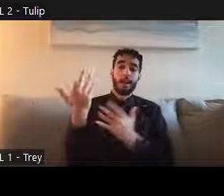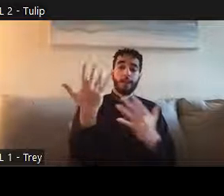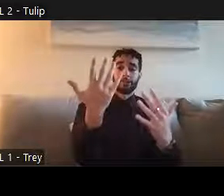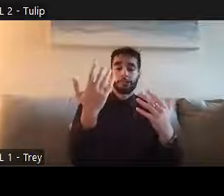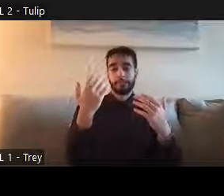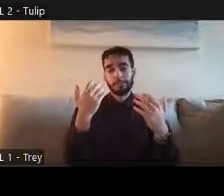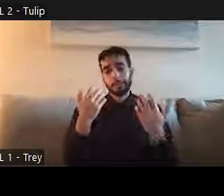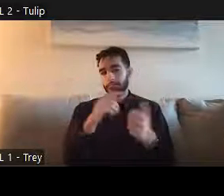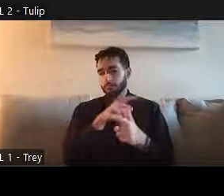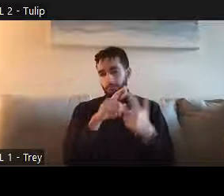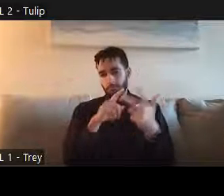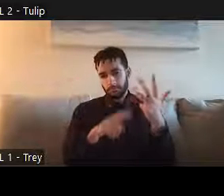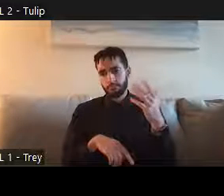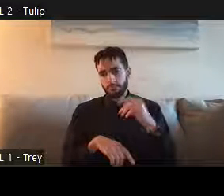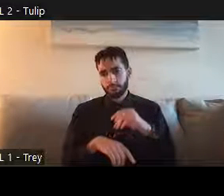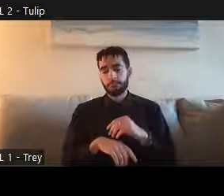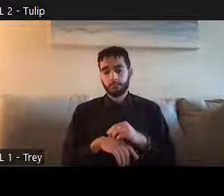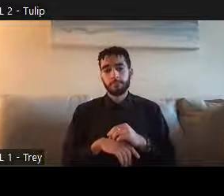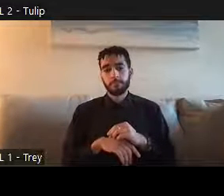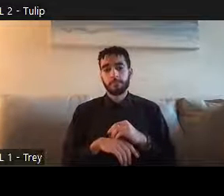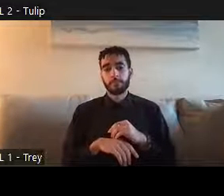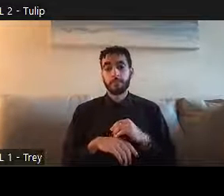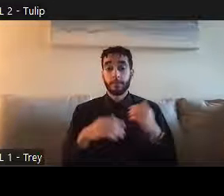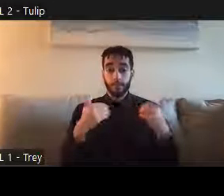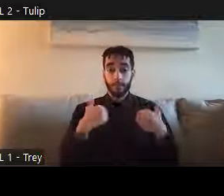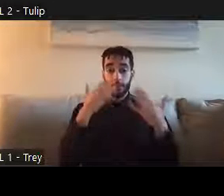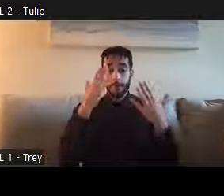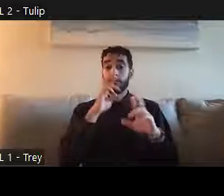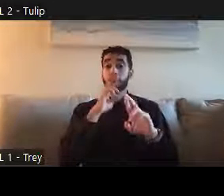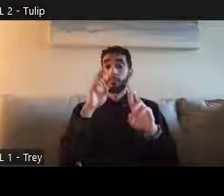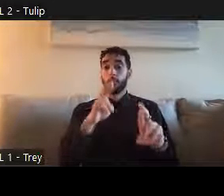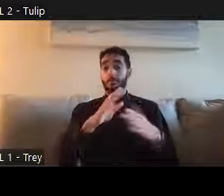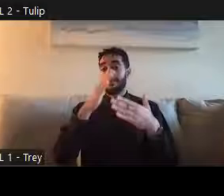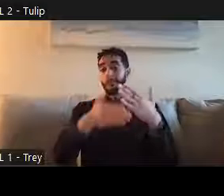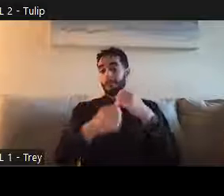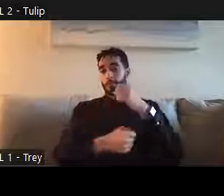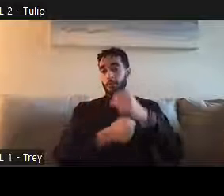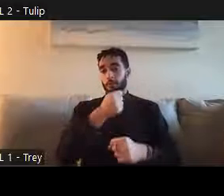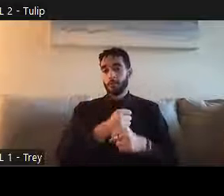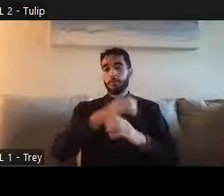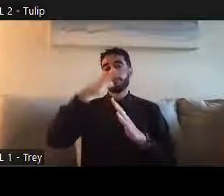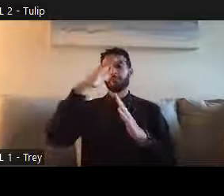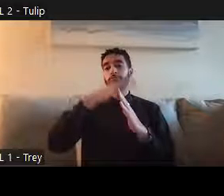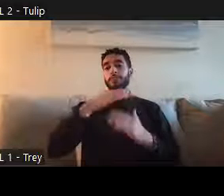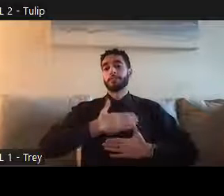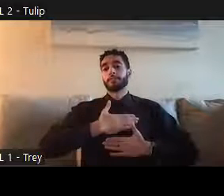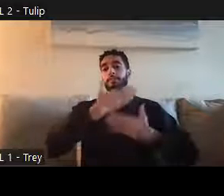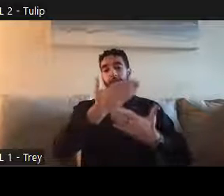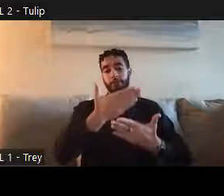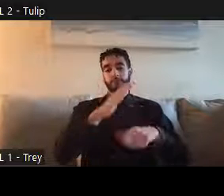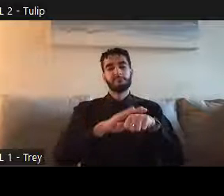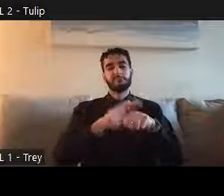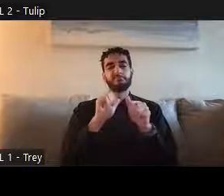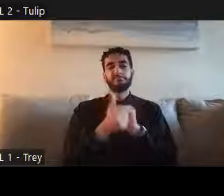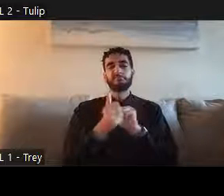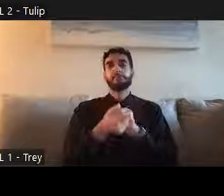other activities. So we'll be putting out a report at the end of this year on our top recommendations on how we can